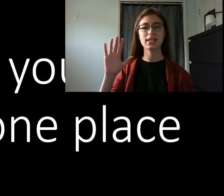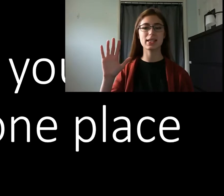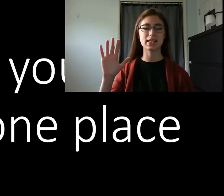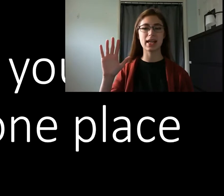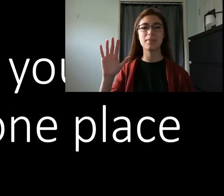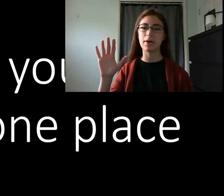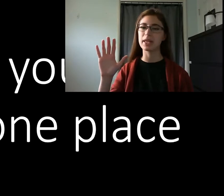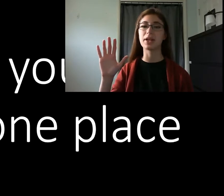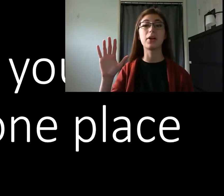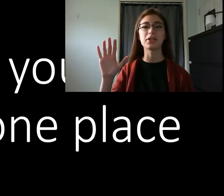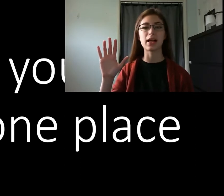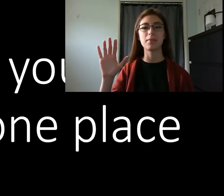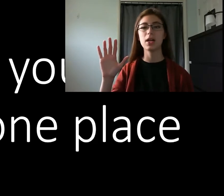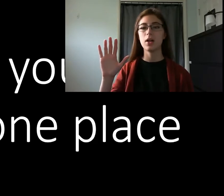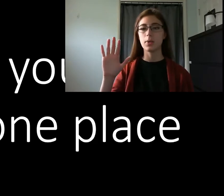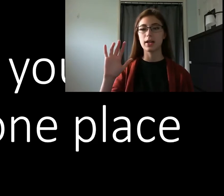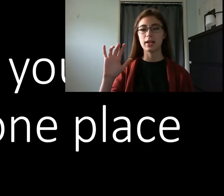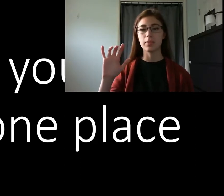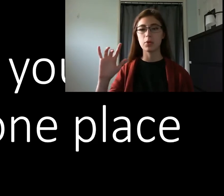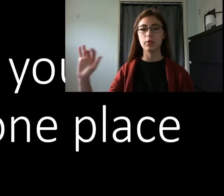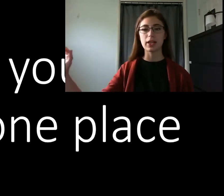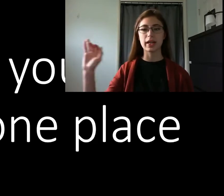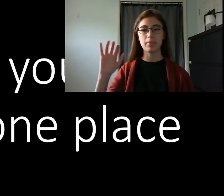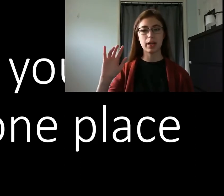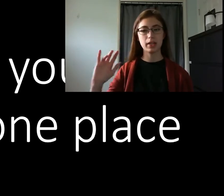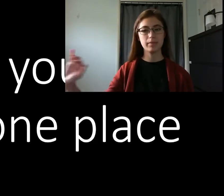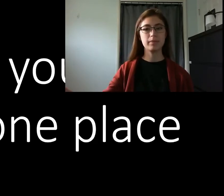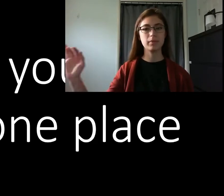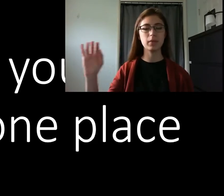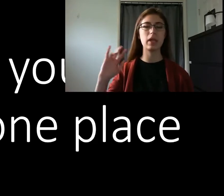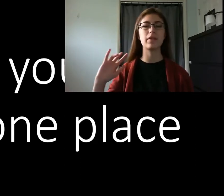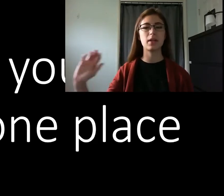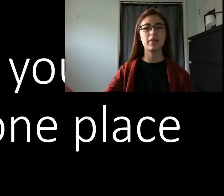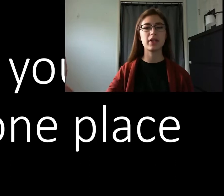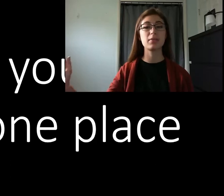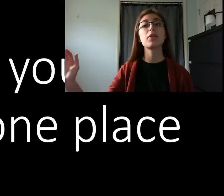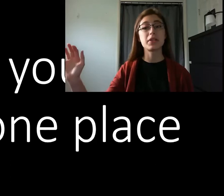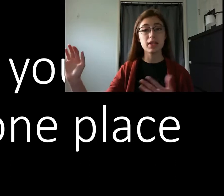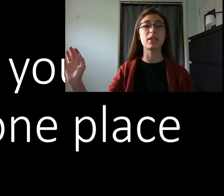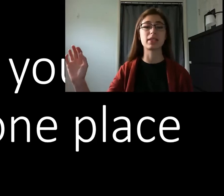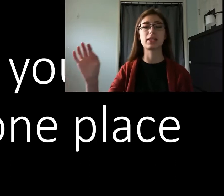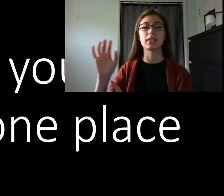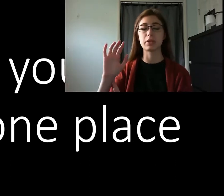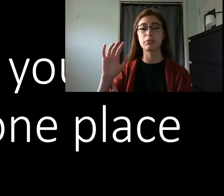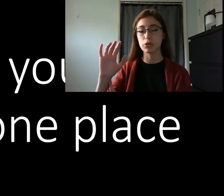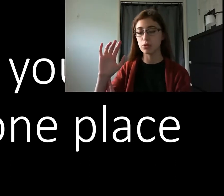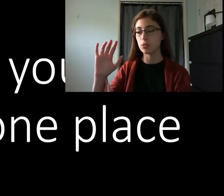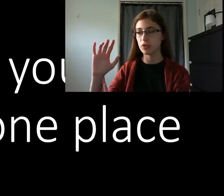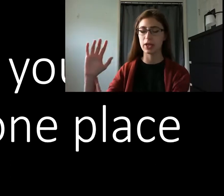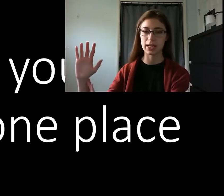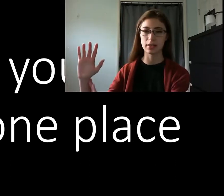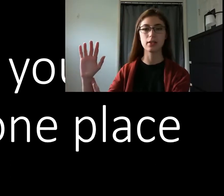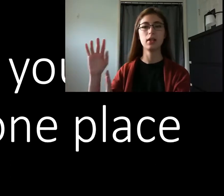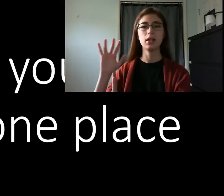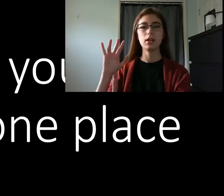your hand is going to stay about here all the time. We're not going to move like a typewriter every time we fingerspell. There's some instances where you do move